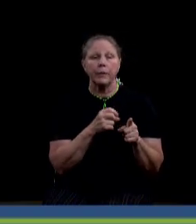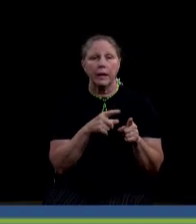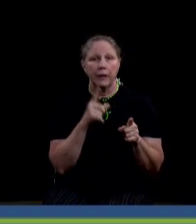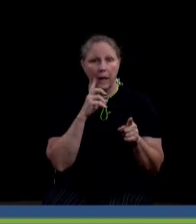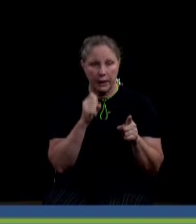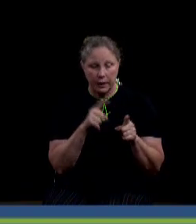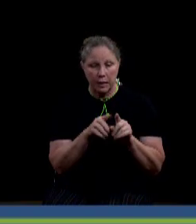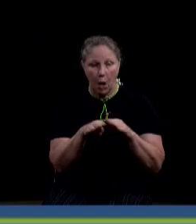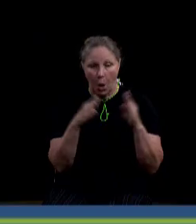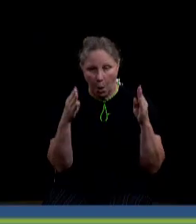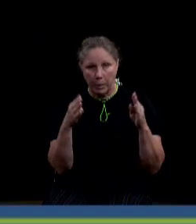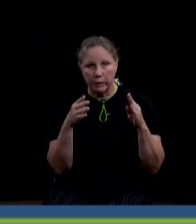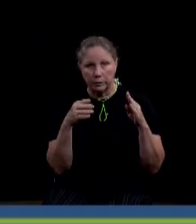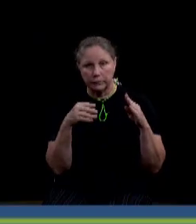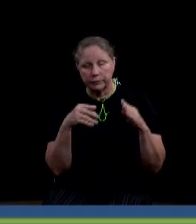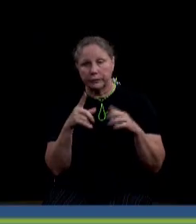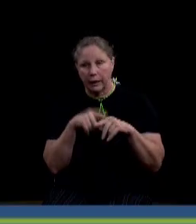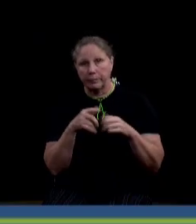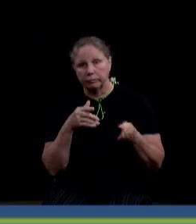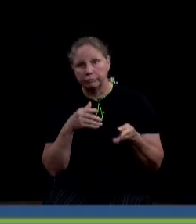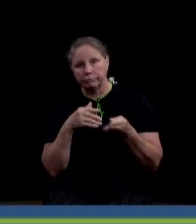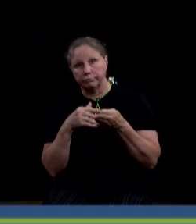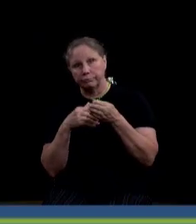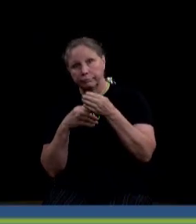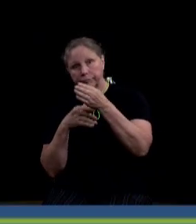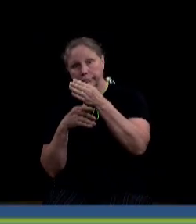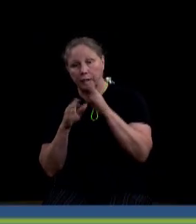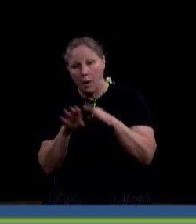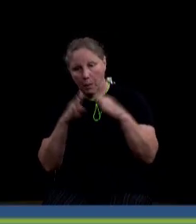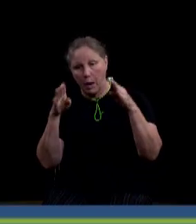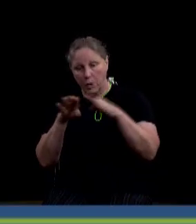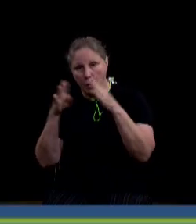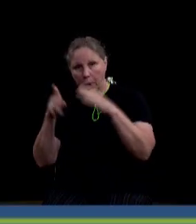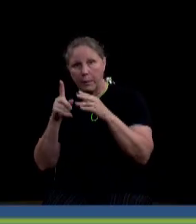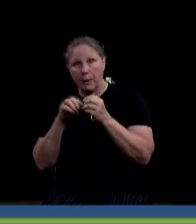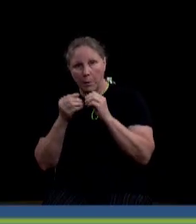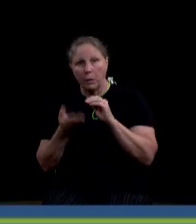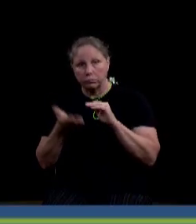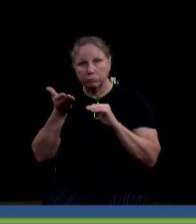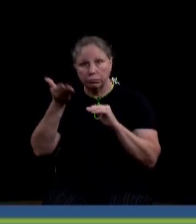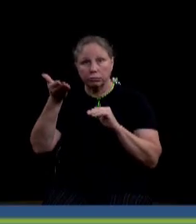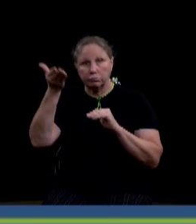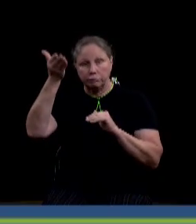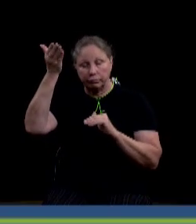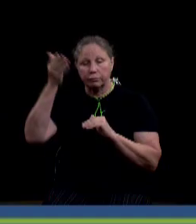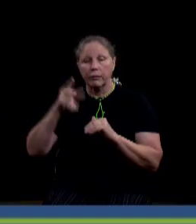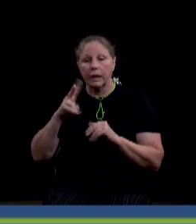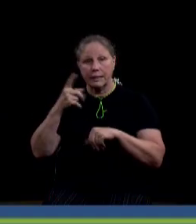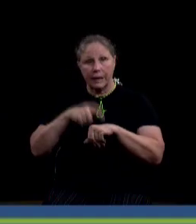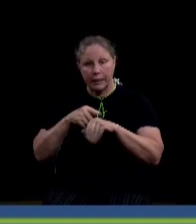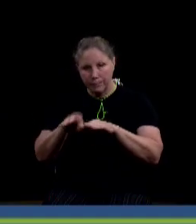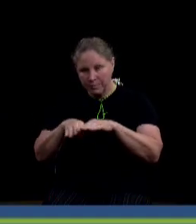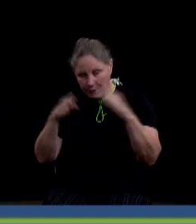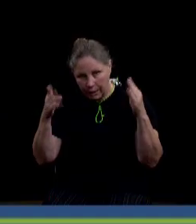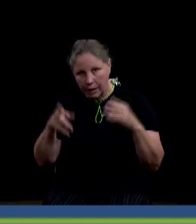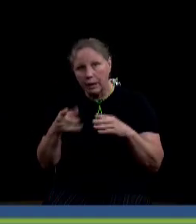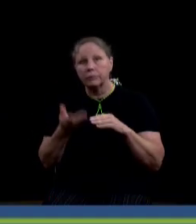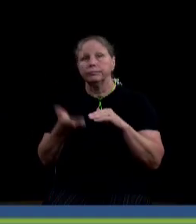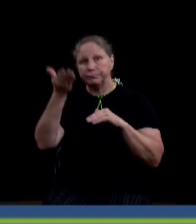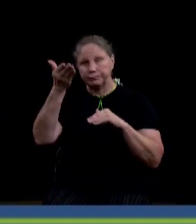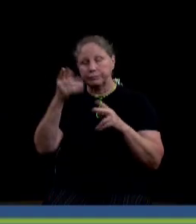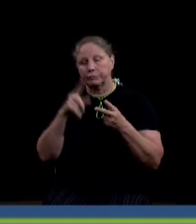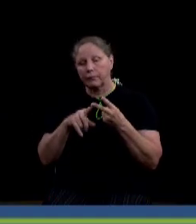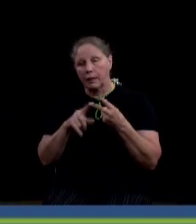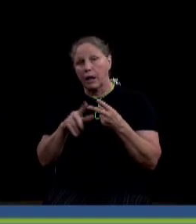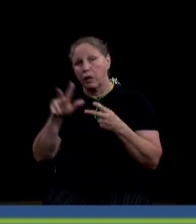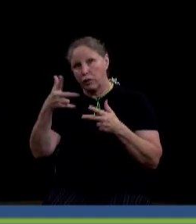the reopening phase, we see a number of spikes there. The second opening, there's another spike there, and then at the third spike, which was 6.3,